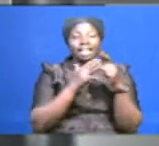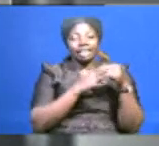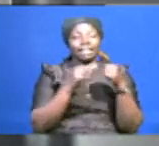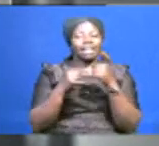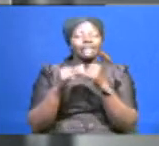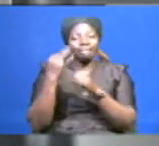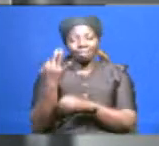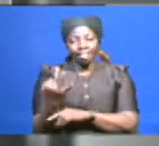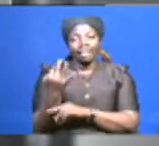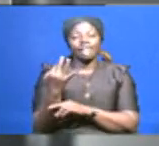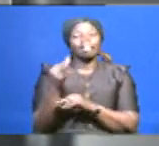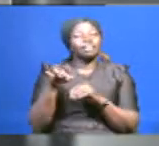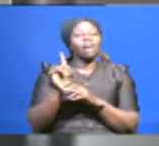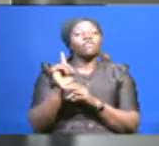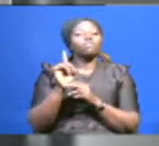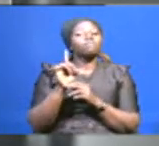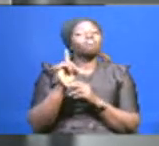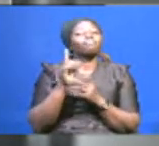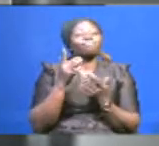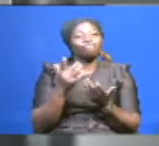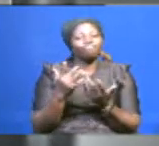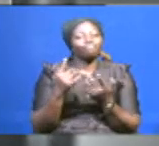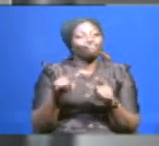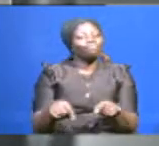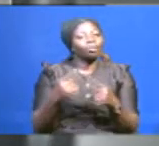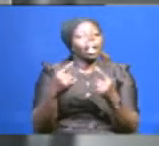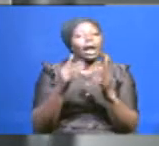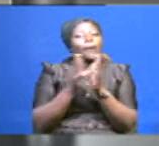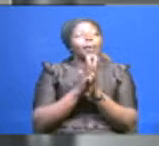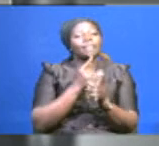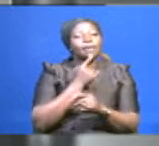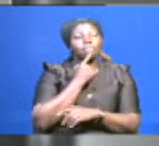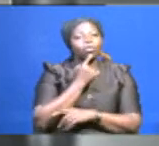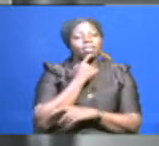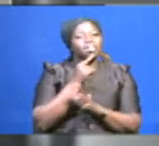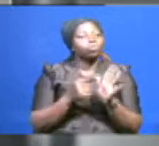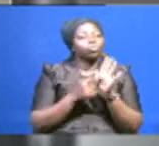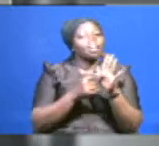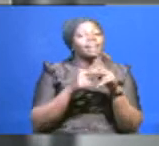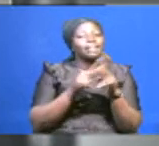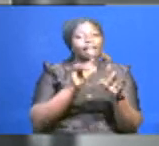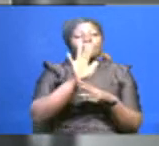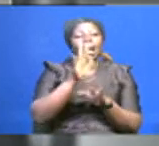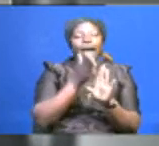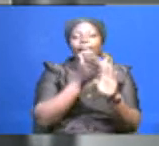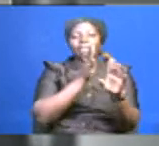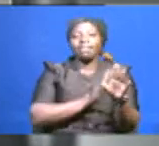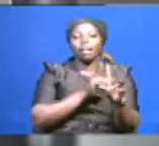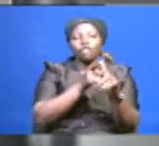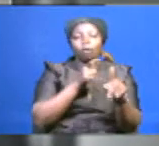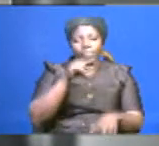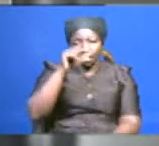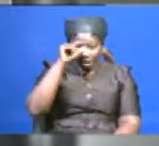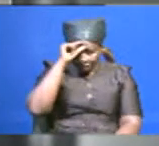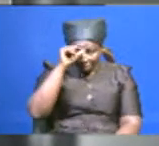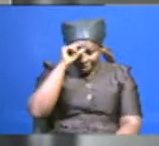1983, however, he fell out with President Moi, marking the beginning of his exit from government. In